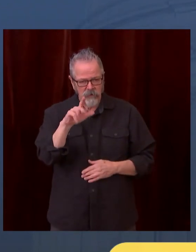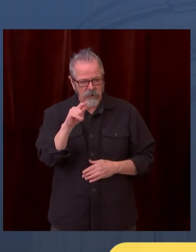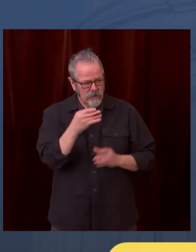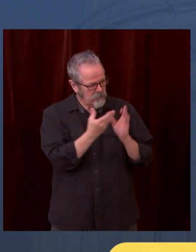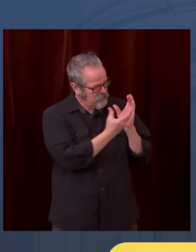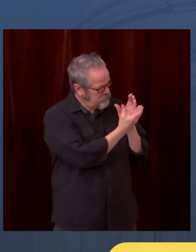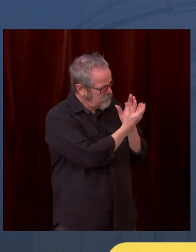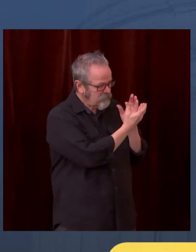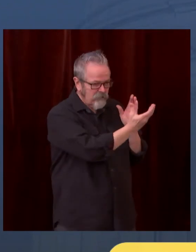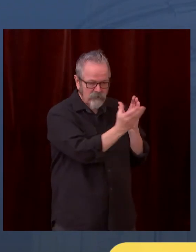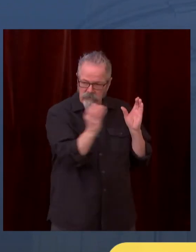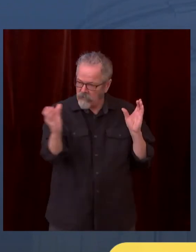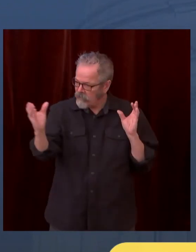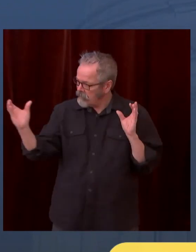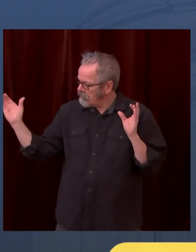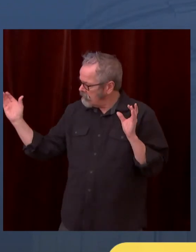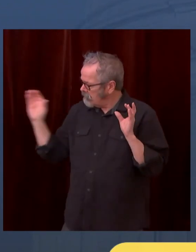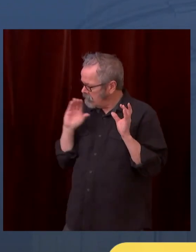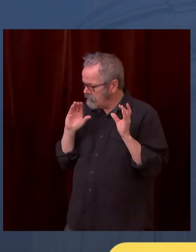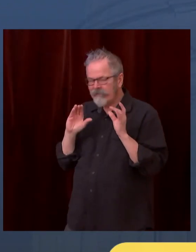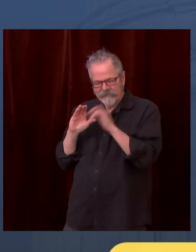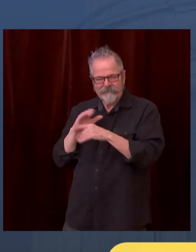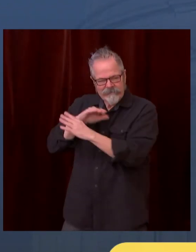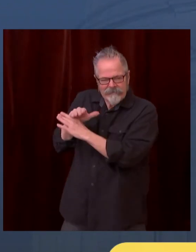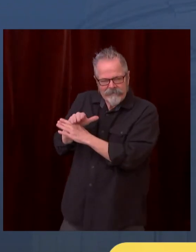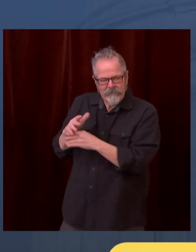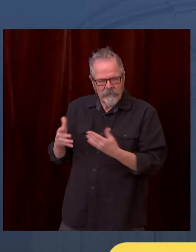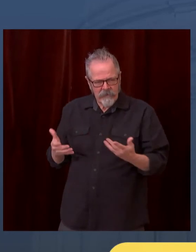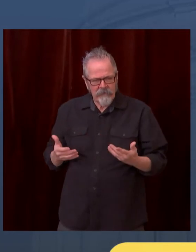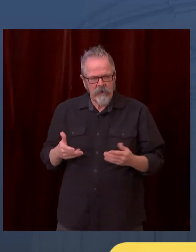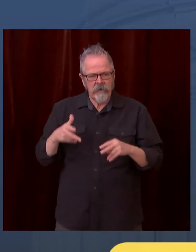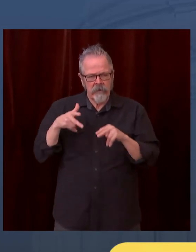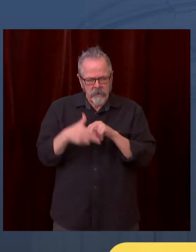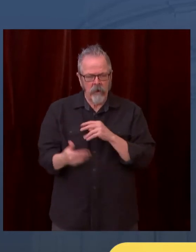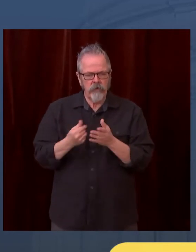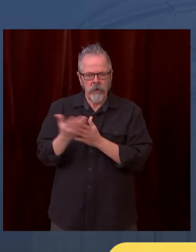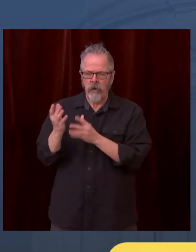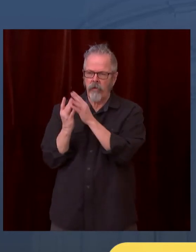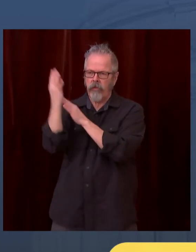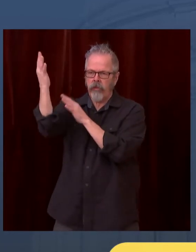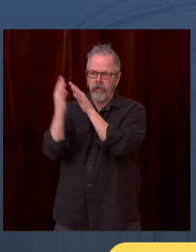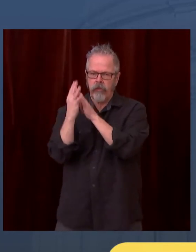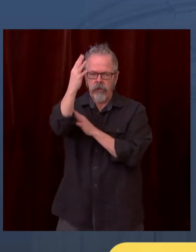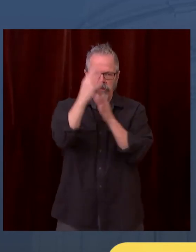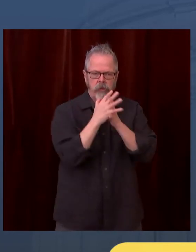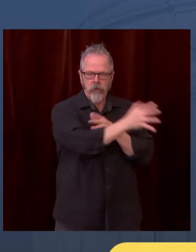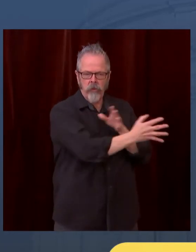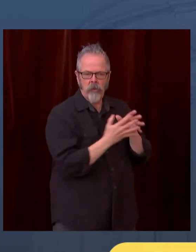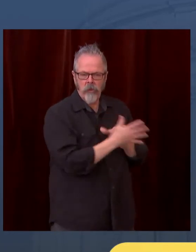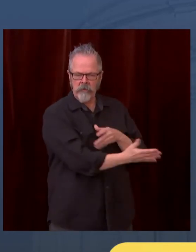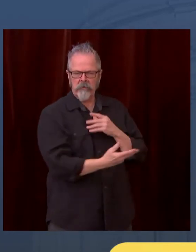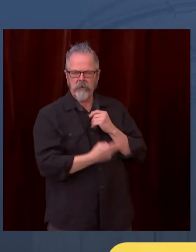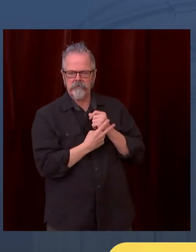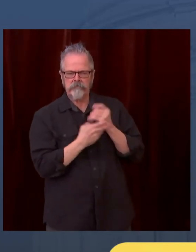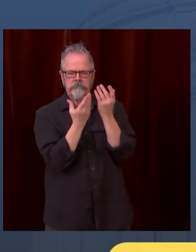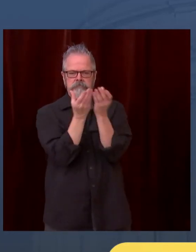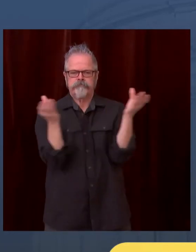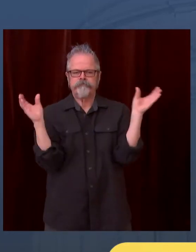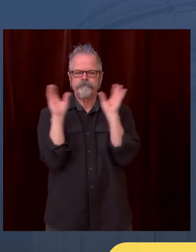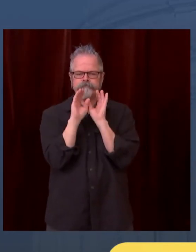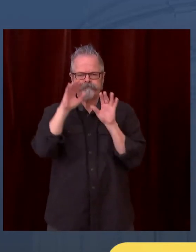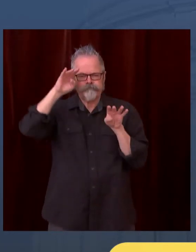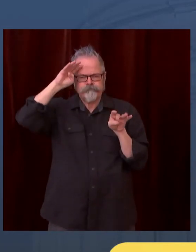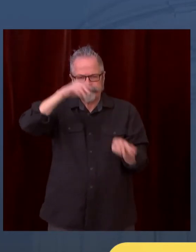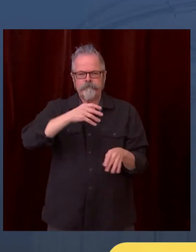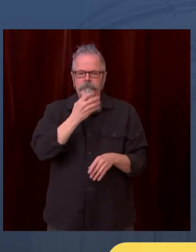don't waste. And the science and the economics have been very, very persuasive that that's the first place you should